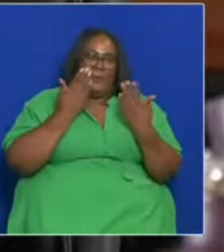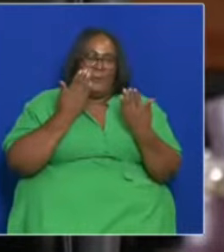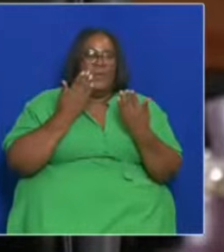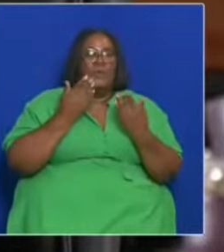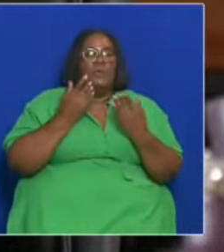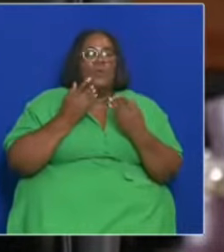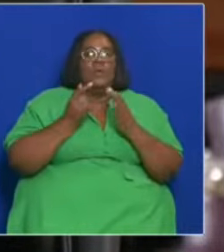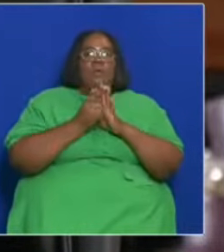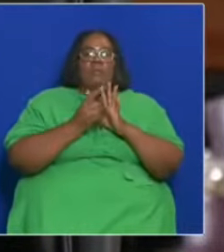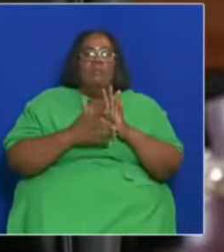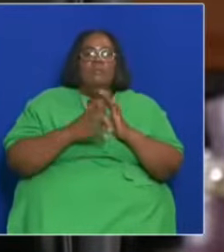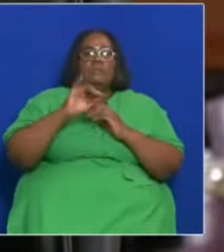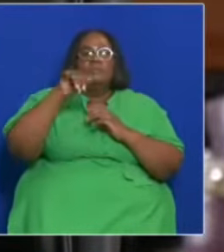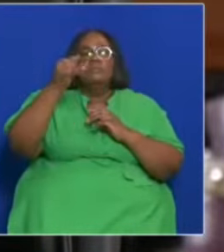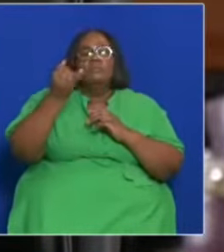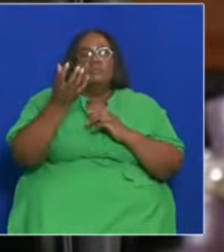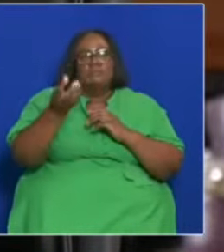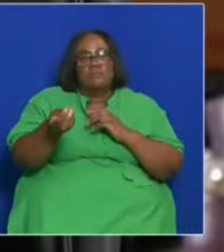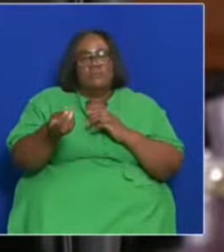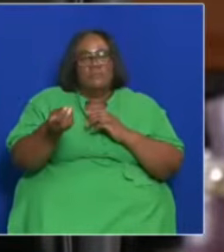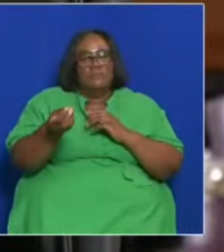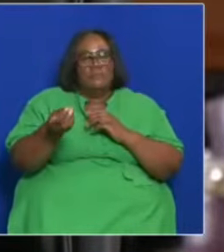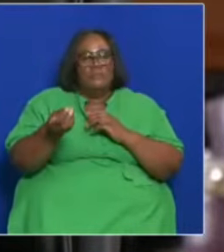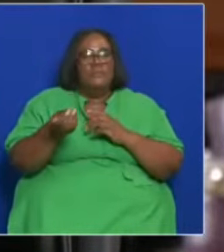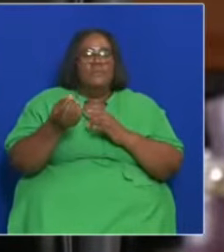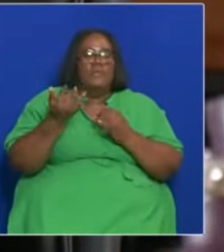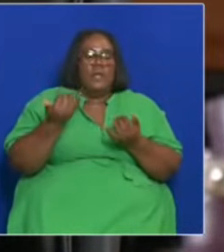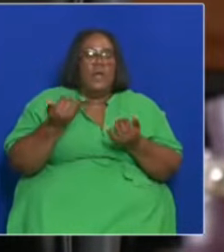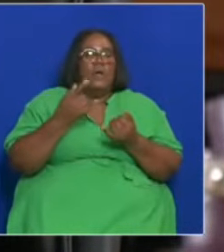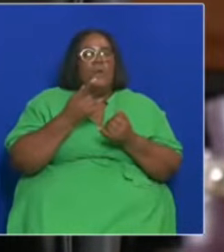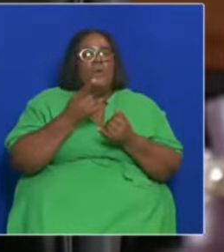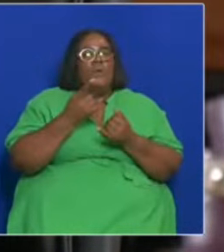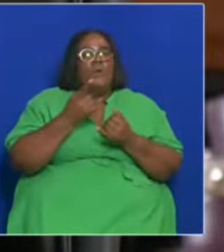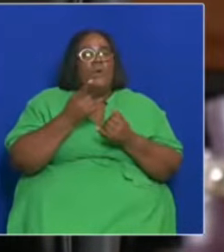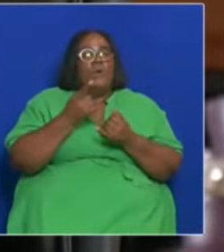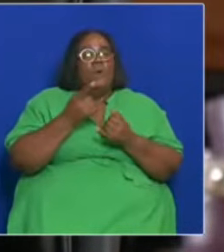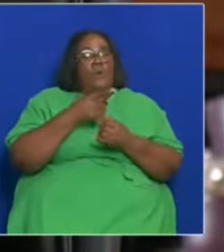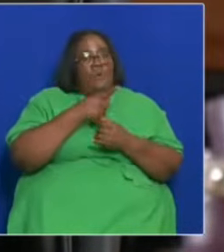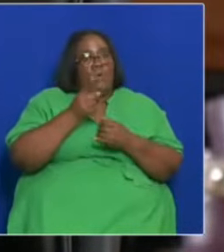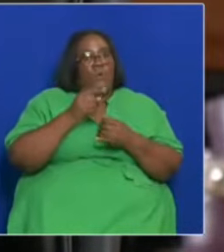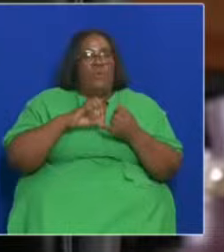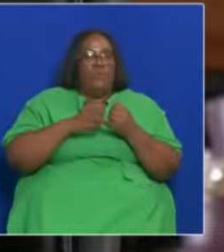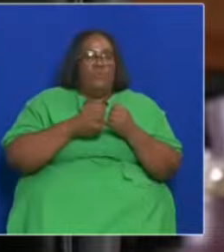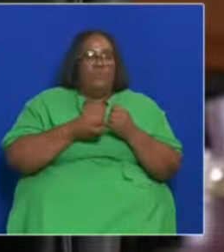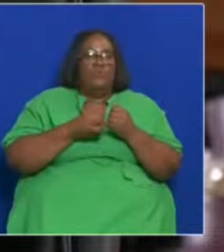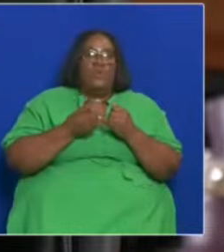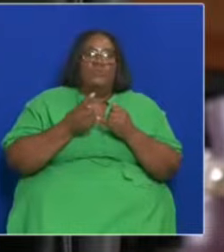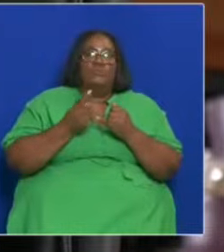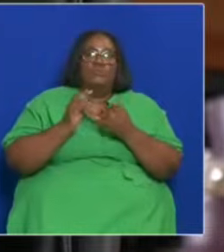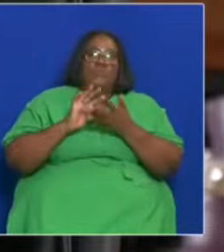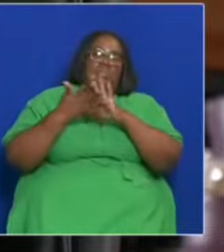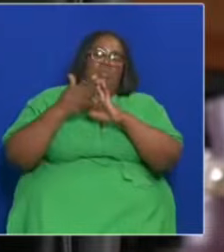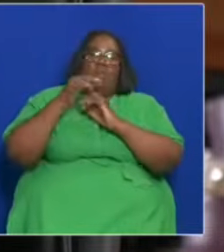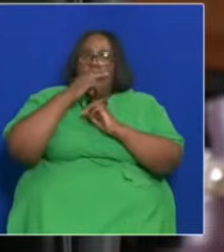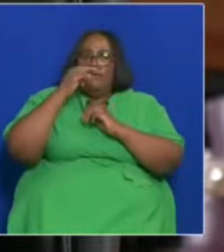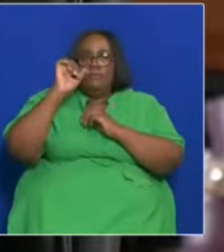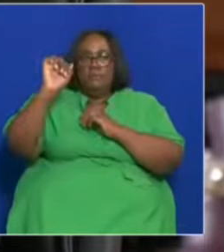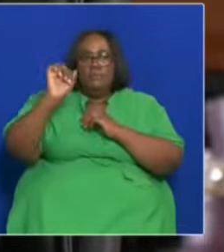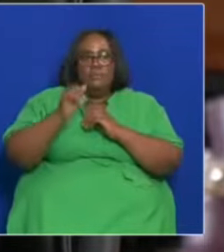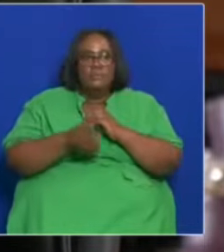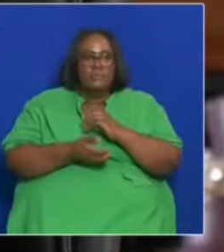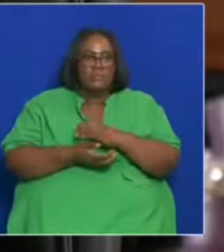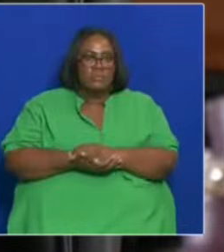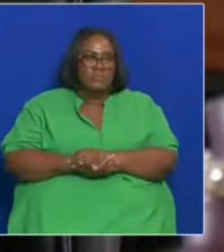this campaign to deal with Mr. Nkabinde. Alternatively, could it be what